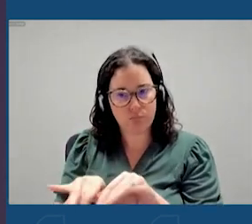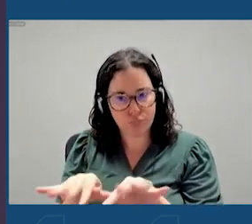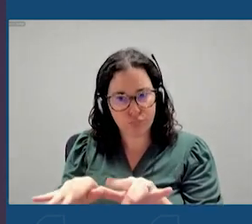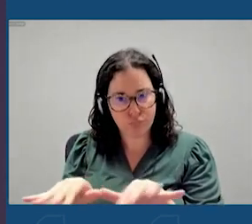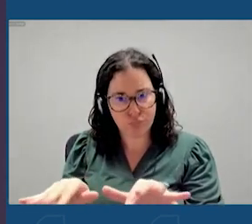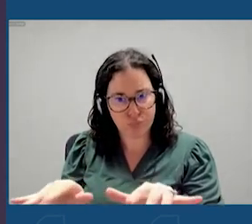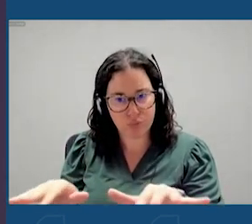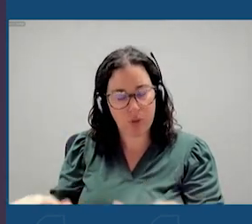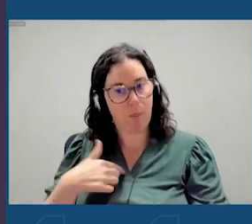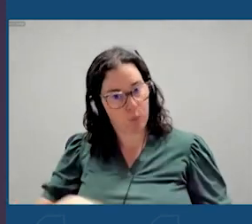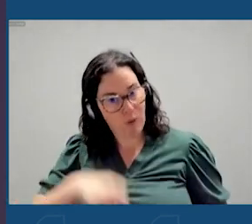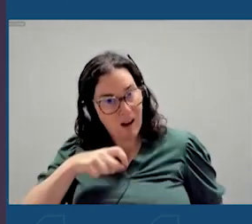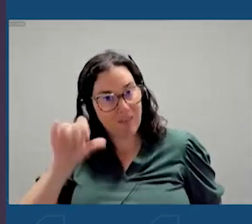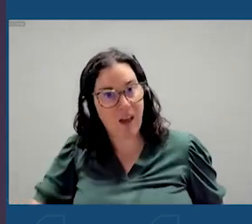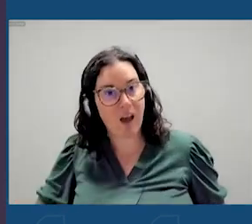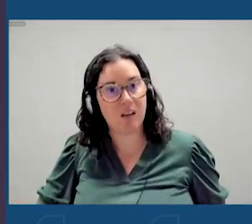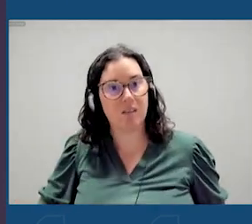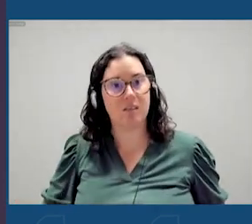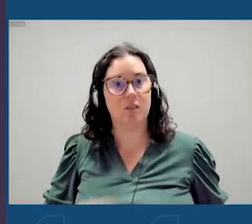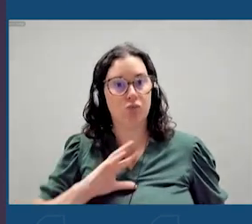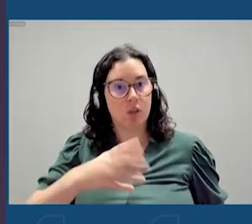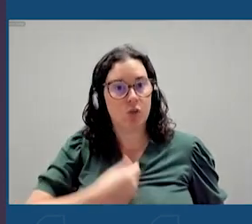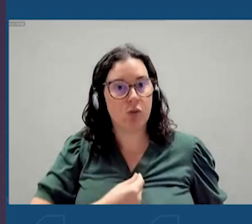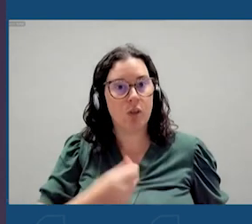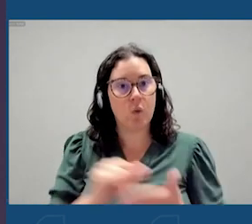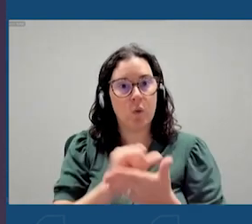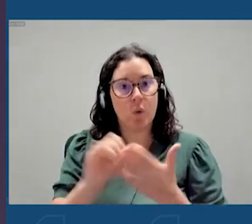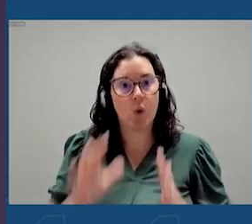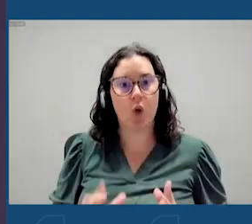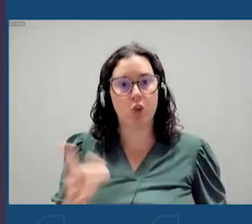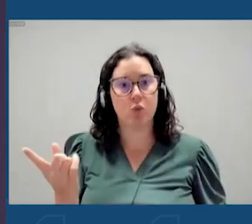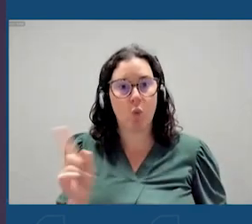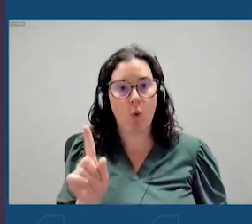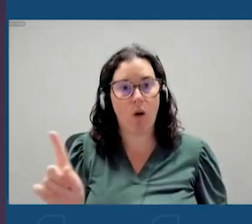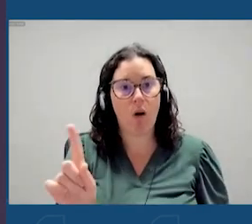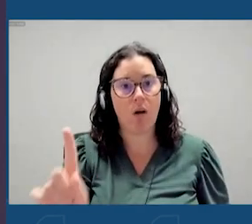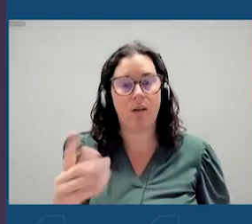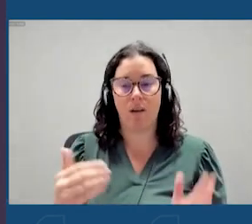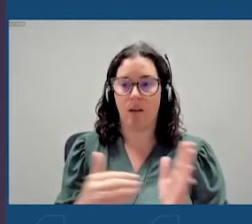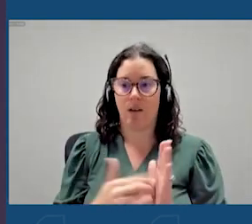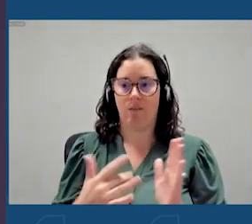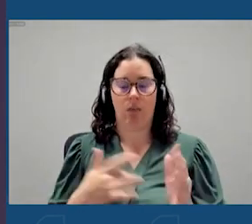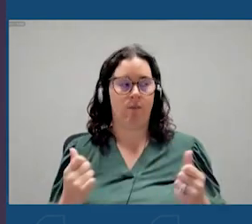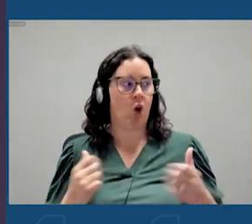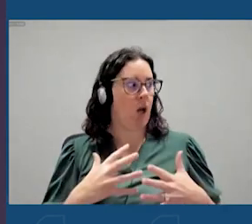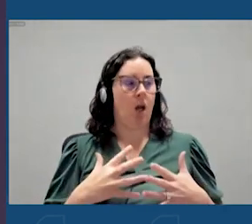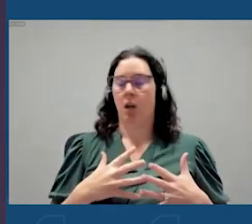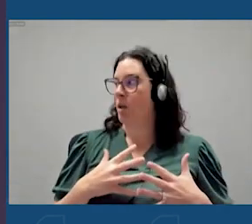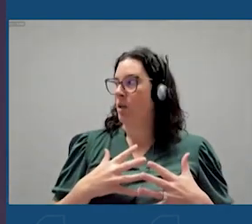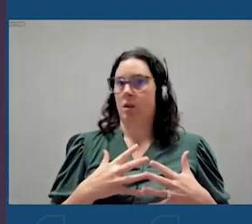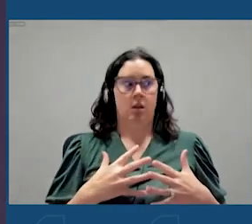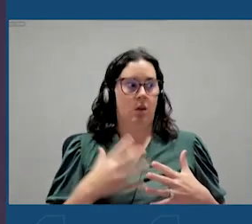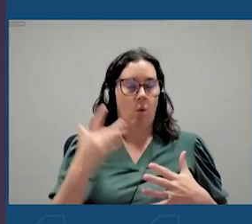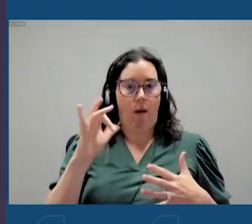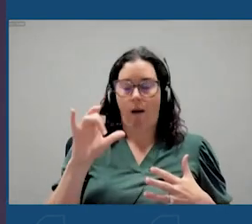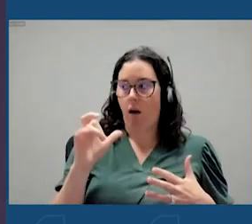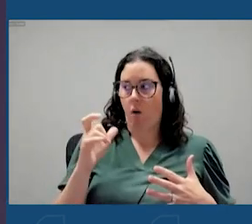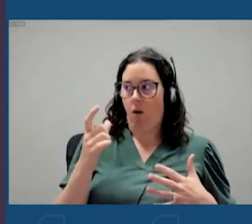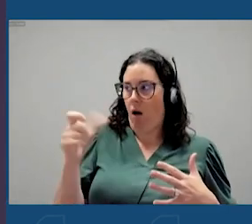Trans New Yorkers walking our streets, again with fear because of others.